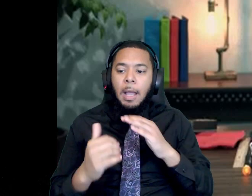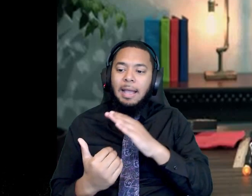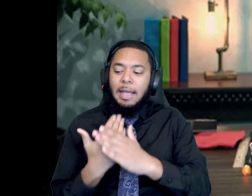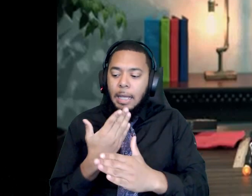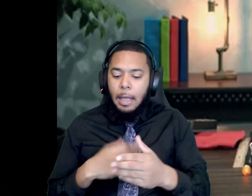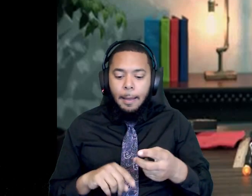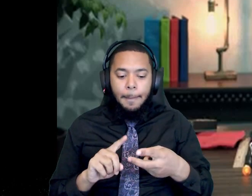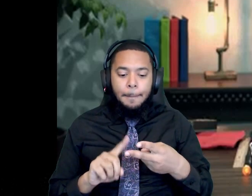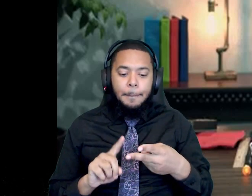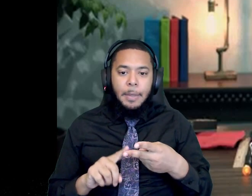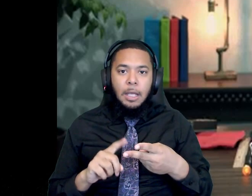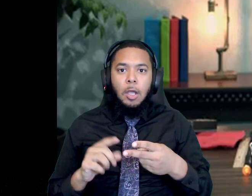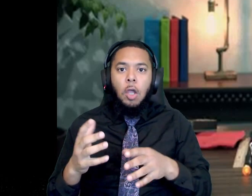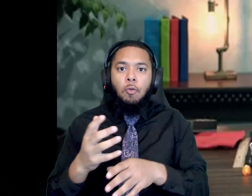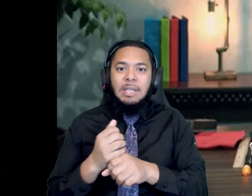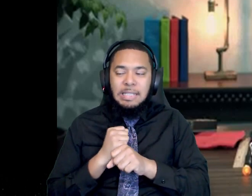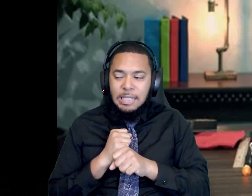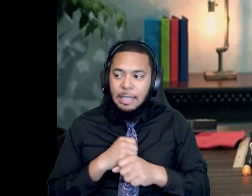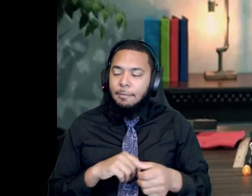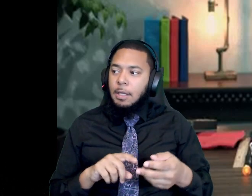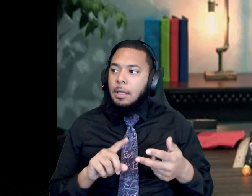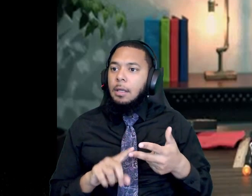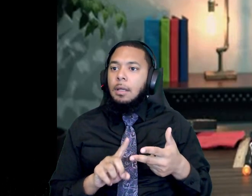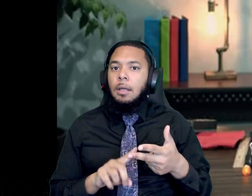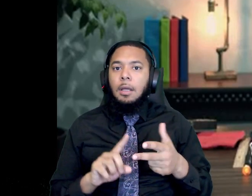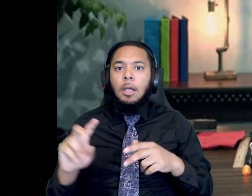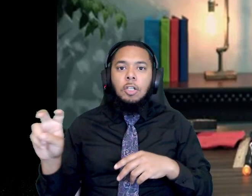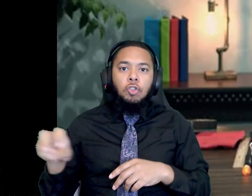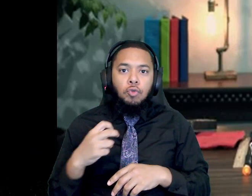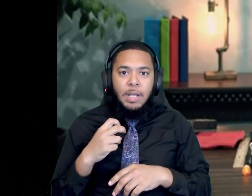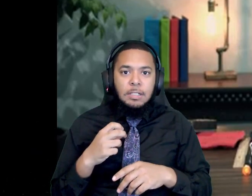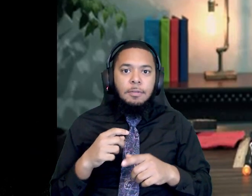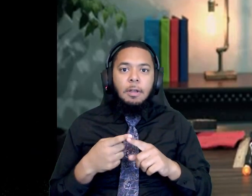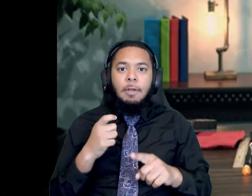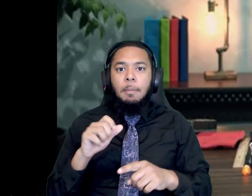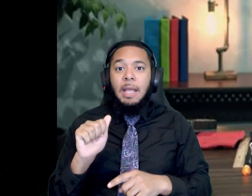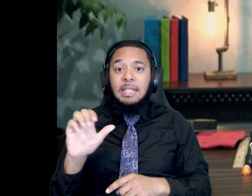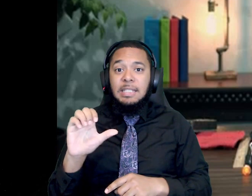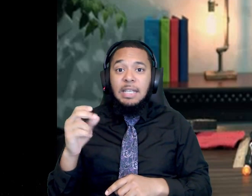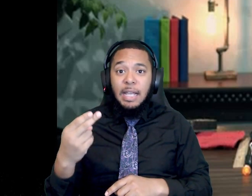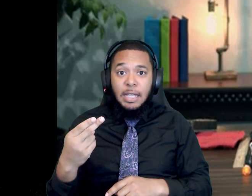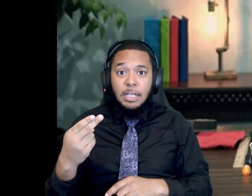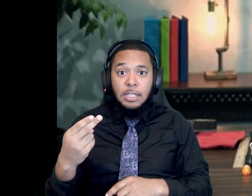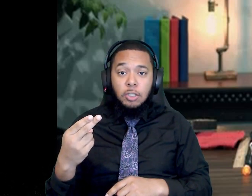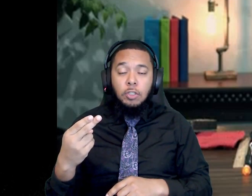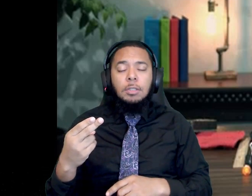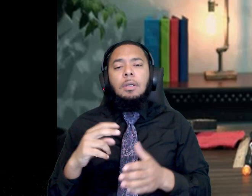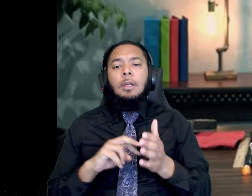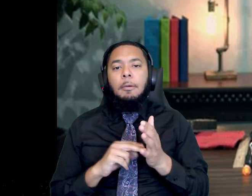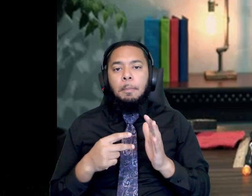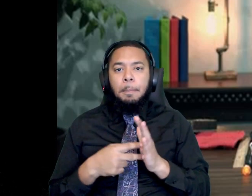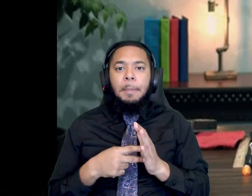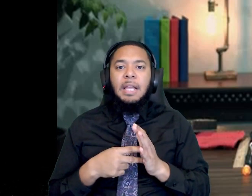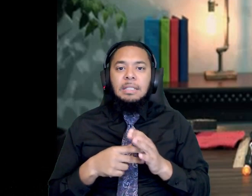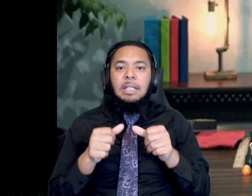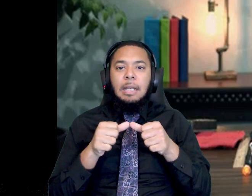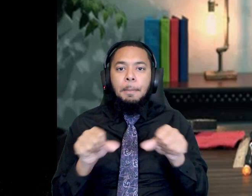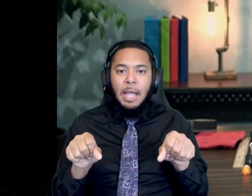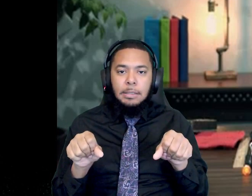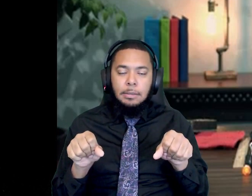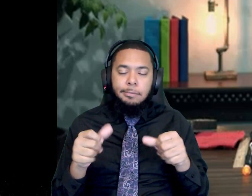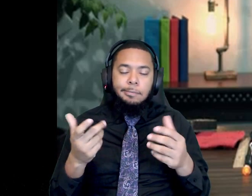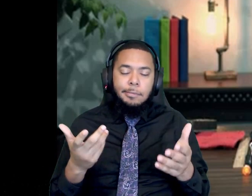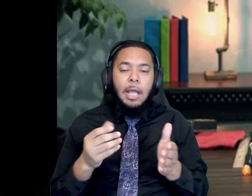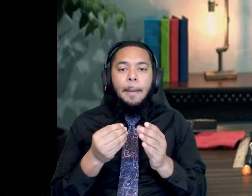incoming, receiving, transfers from an ACH that are incoming, all of that means a deposit, money that's